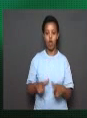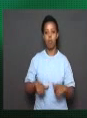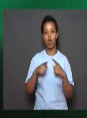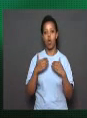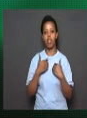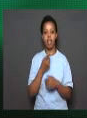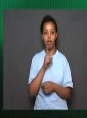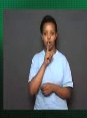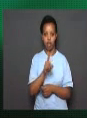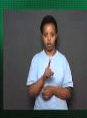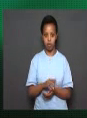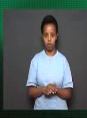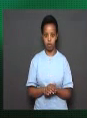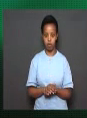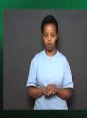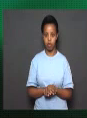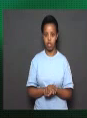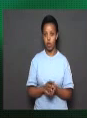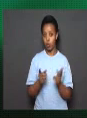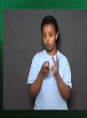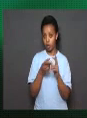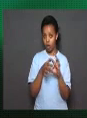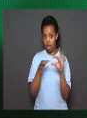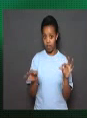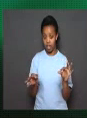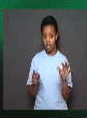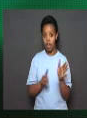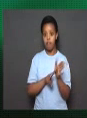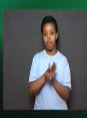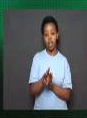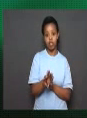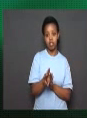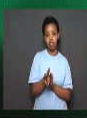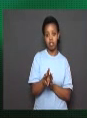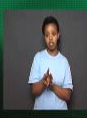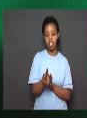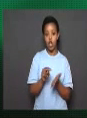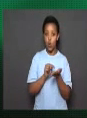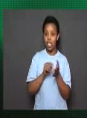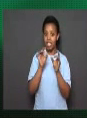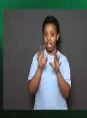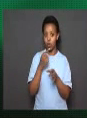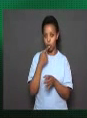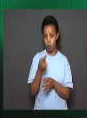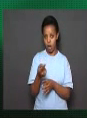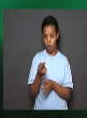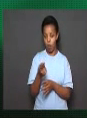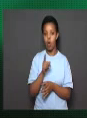organisms. The statement, "Viruses do not have a nucleus," is